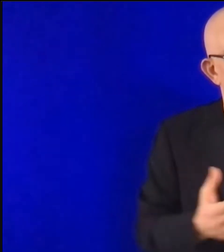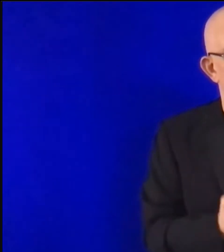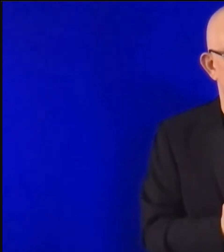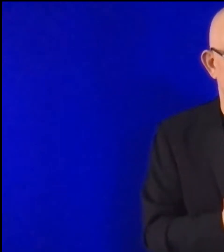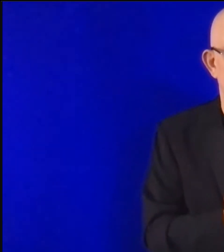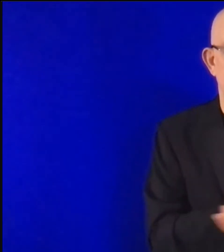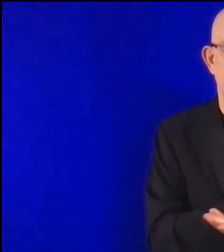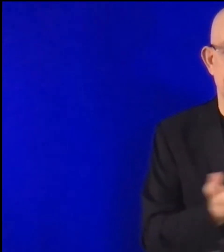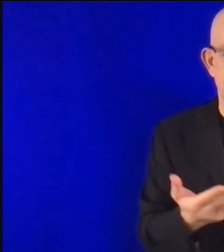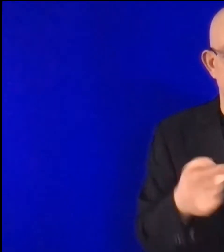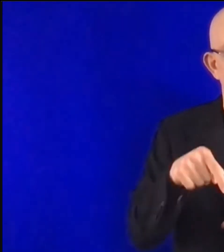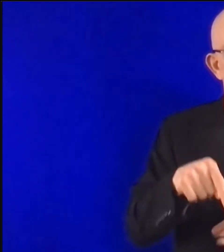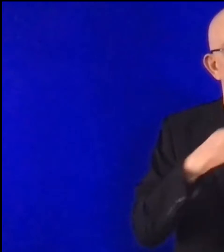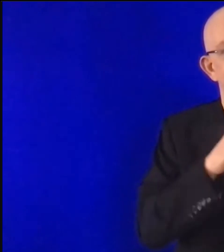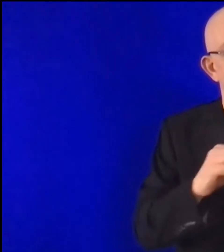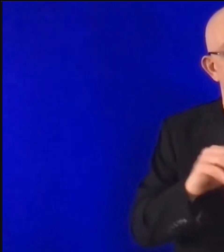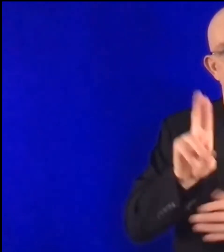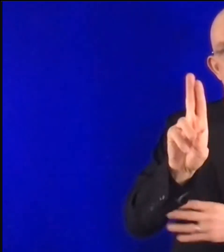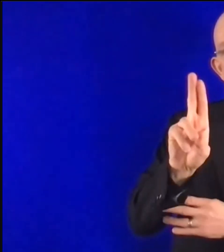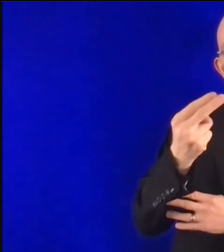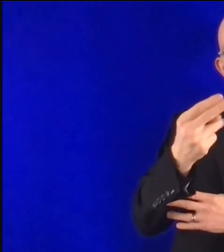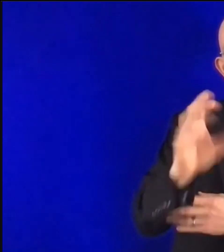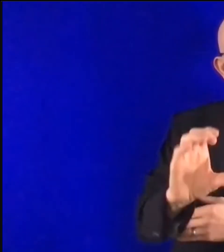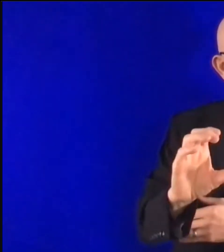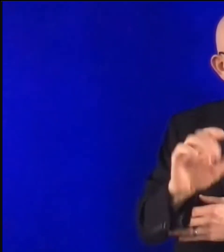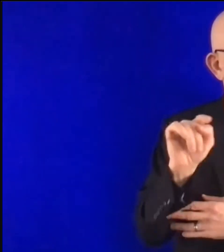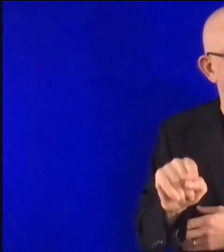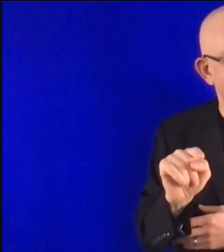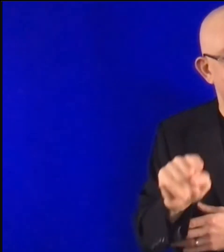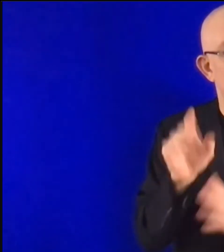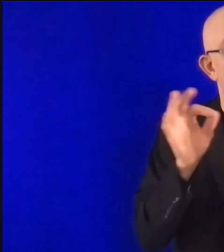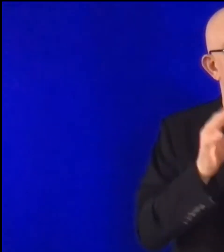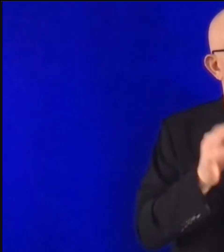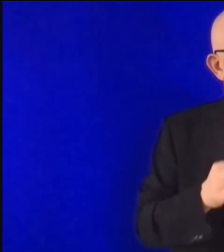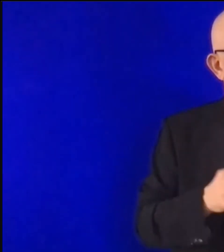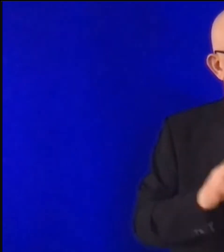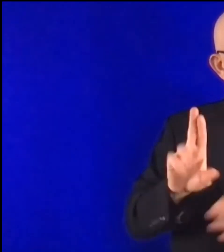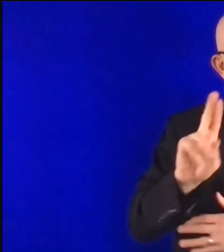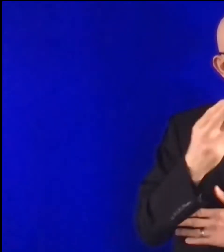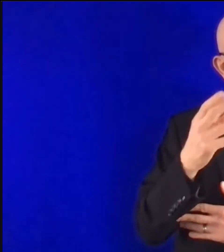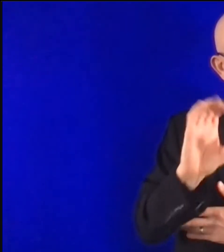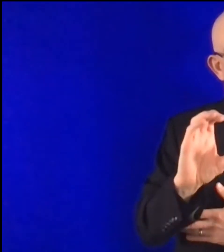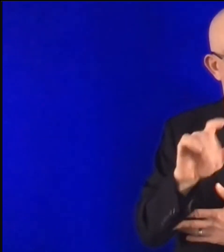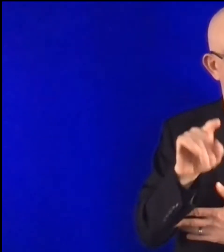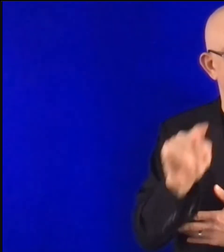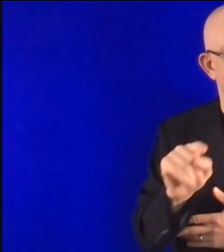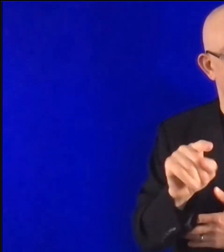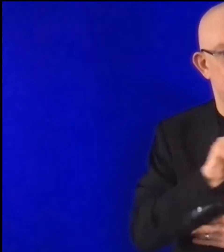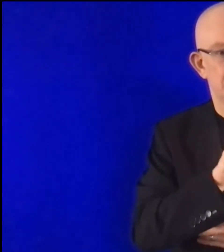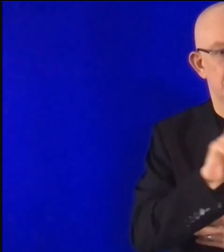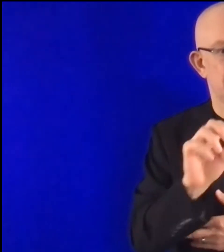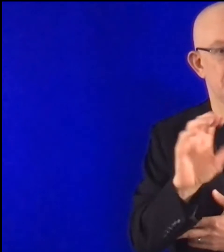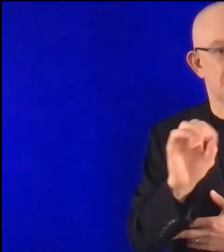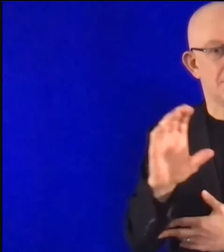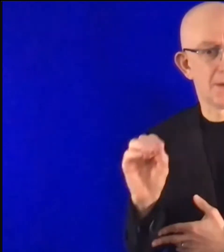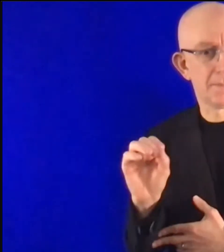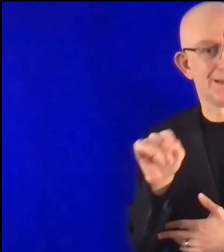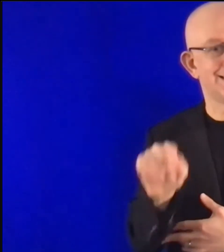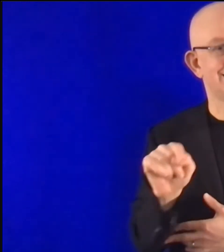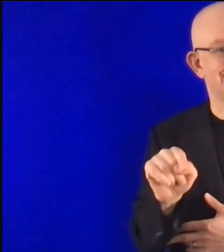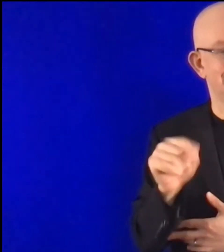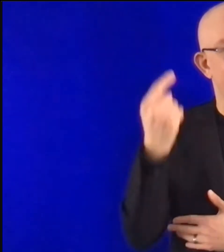being implemented. And we need more women and third gender professionals in rehabilitation work. We have to